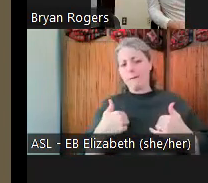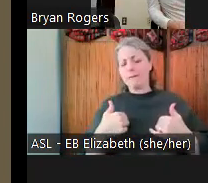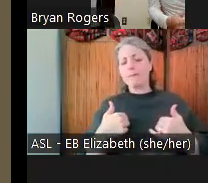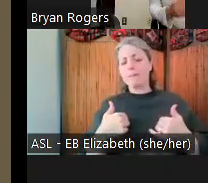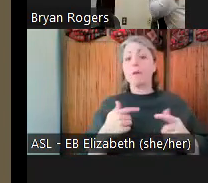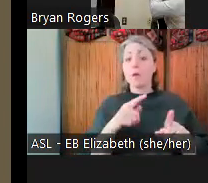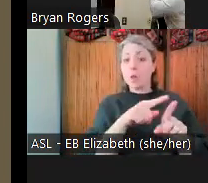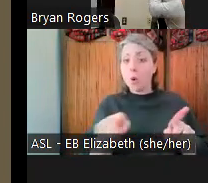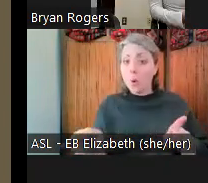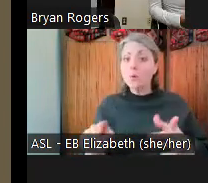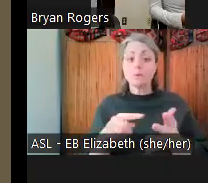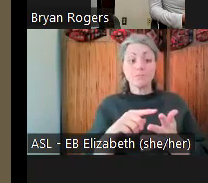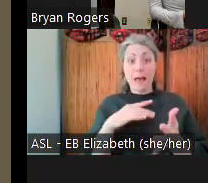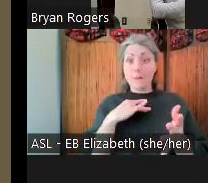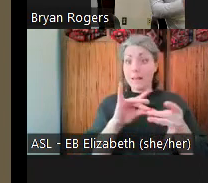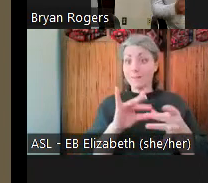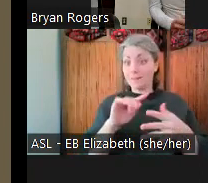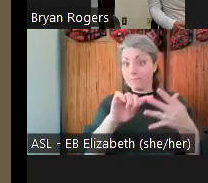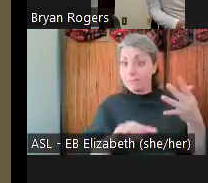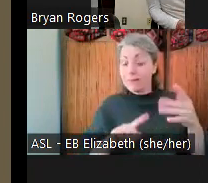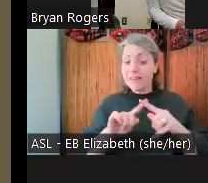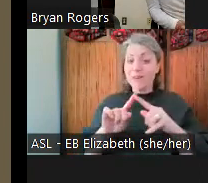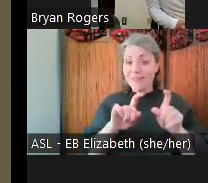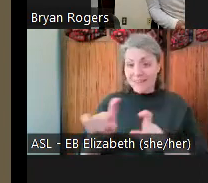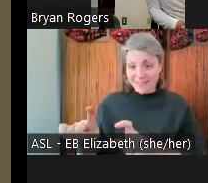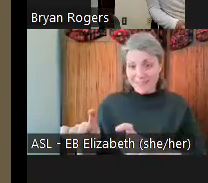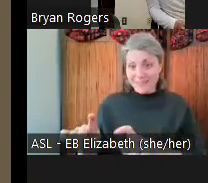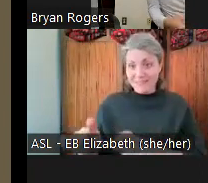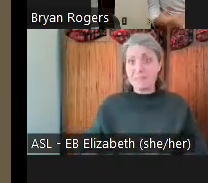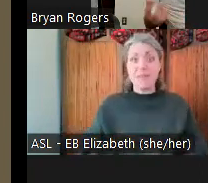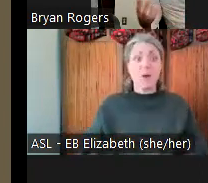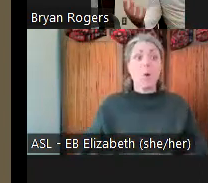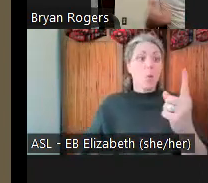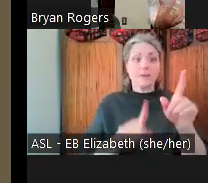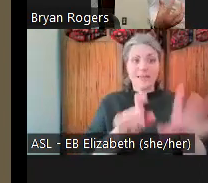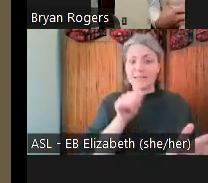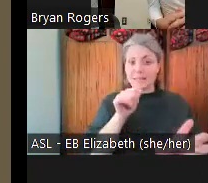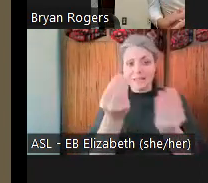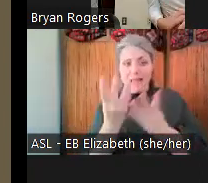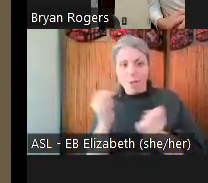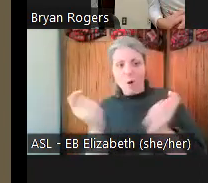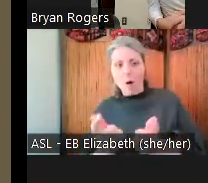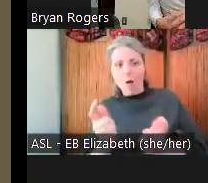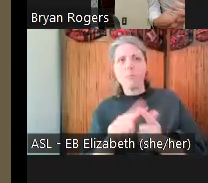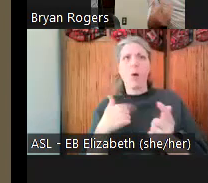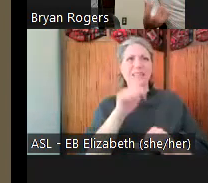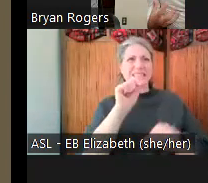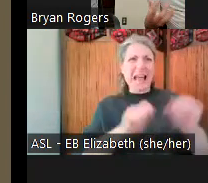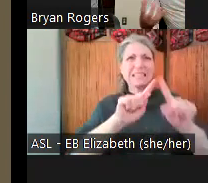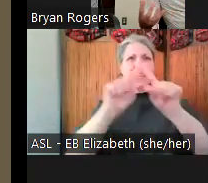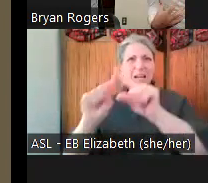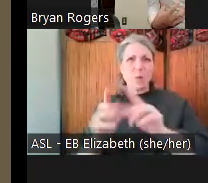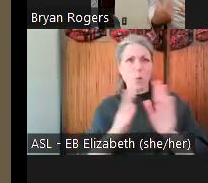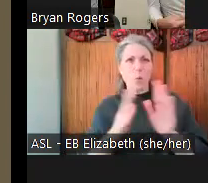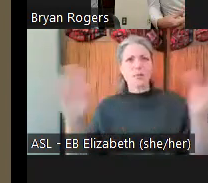those is going to be, that is going to tell you all the information you need to know. We kind of use all those assessments at once to kind of get